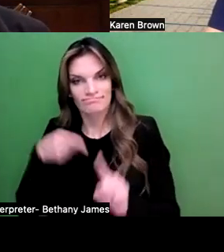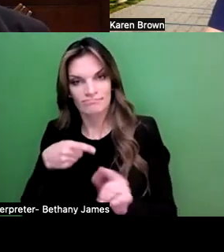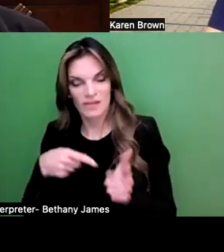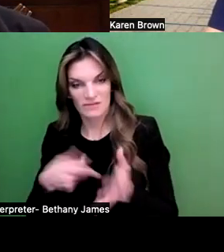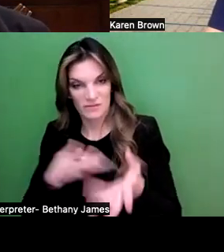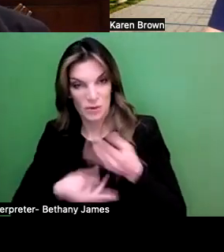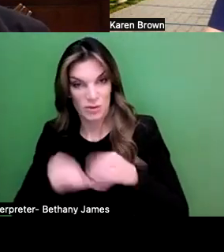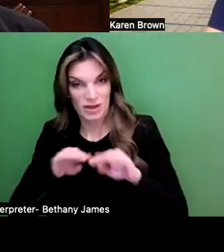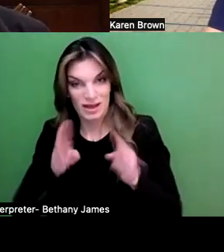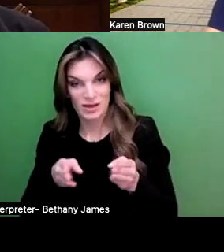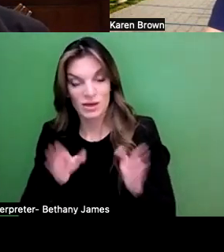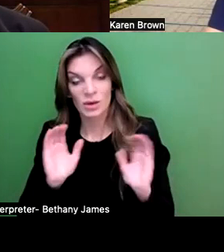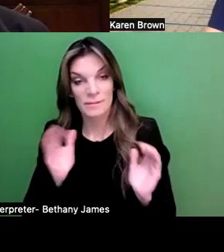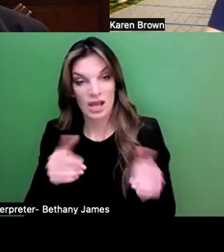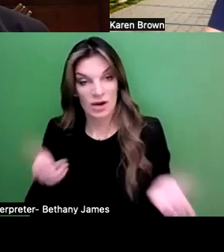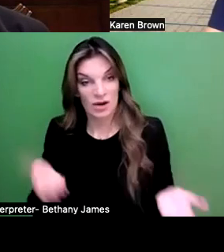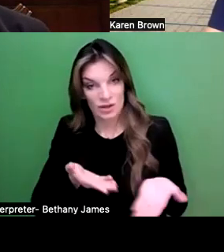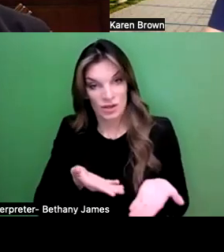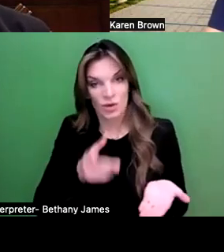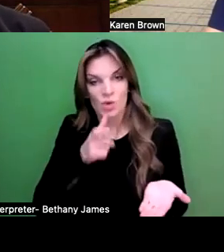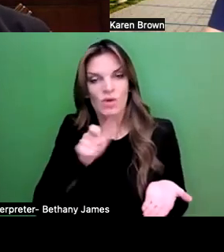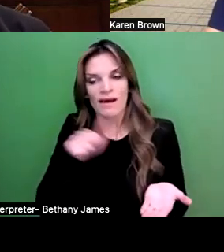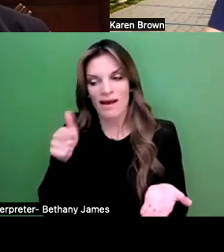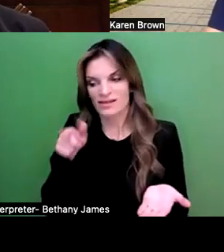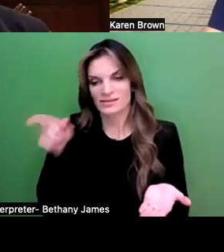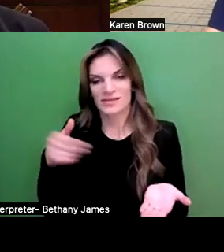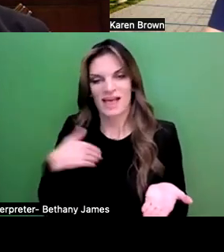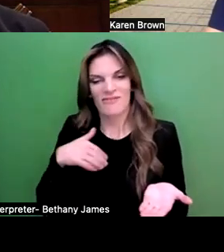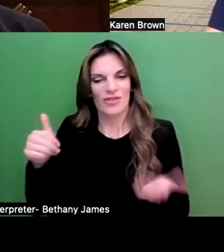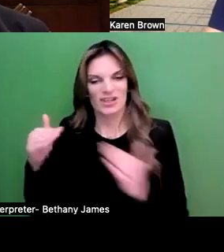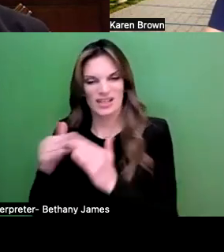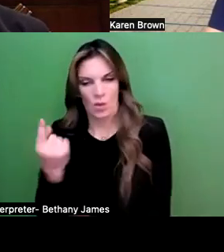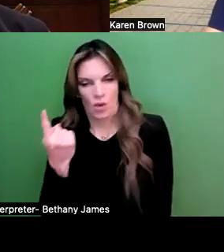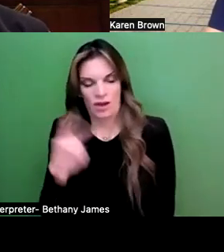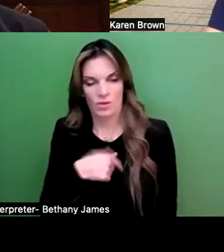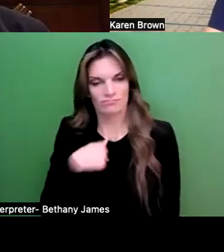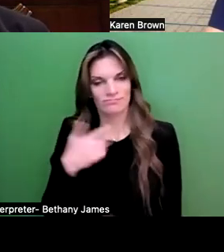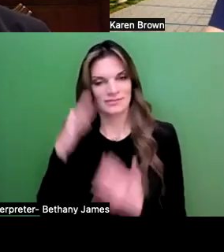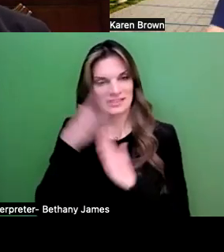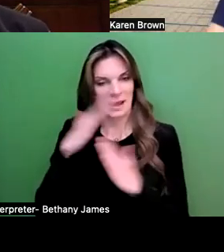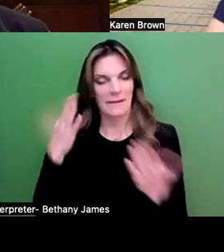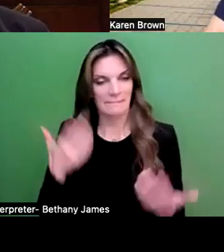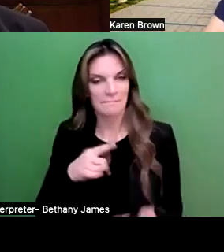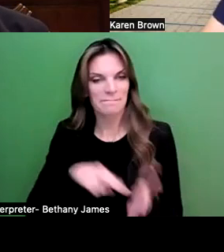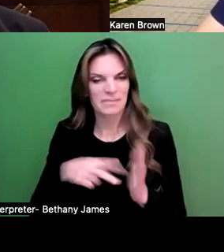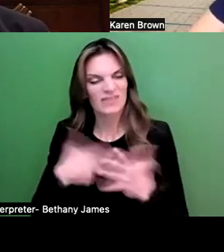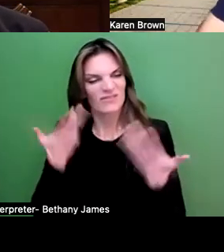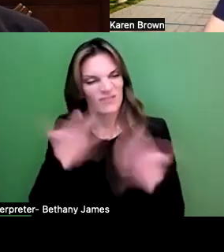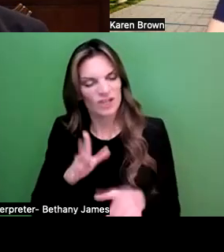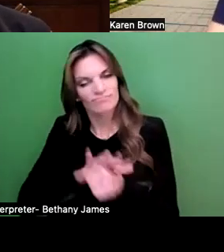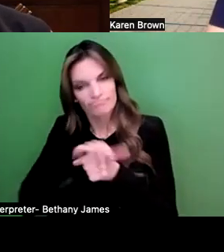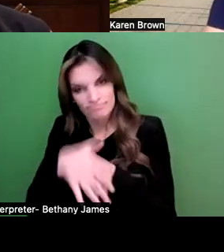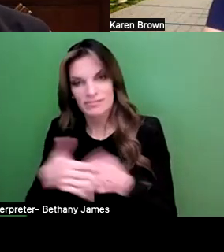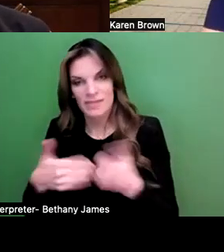housing per capita than Tarrytown, and that is Tuckahoe. So I think we've done more than our part in terms of supplying affordable